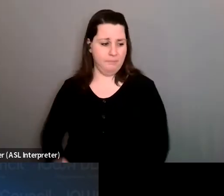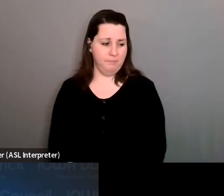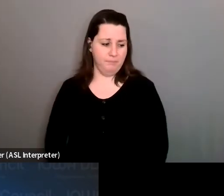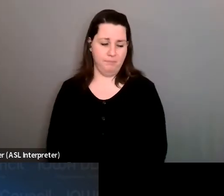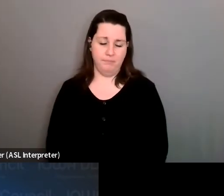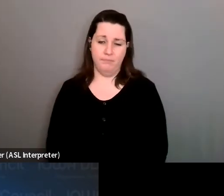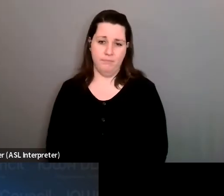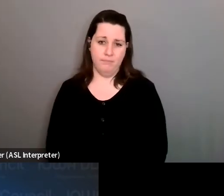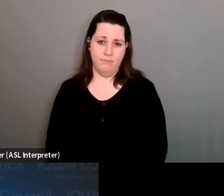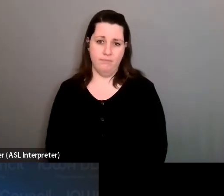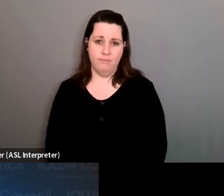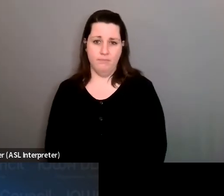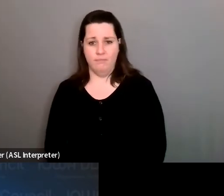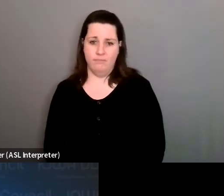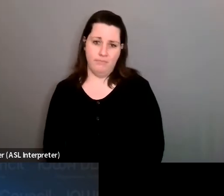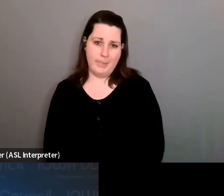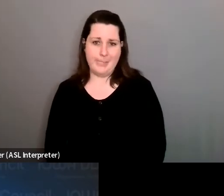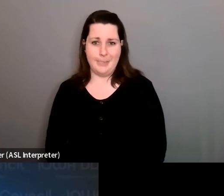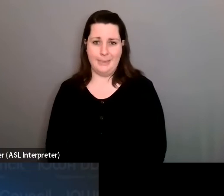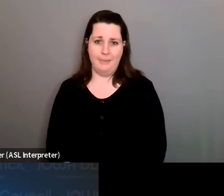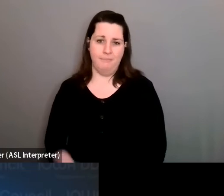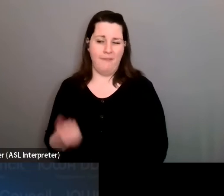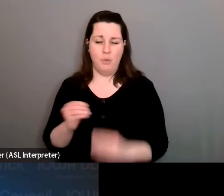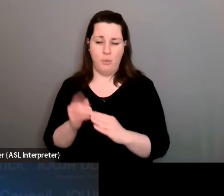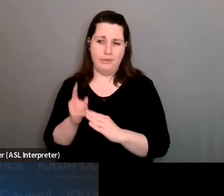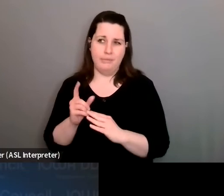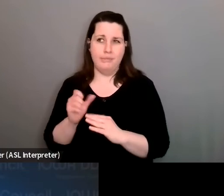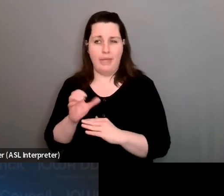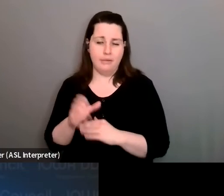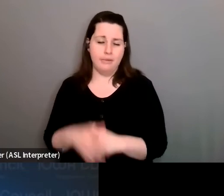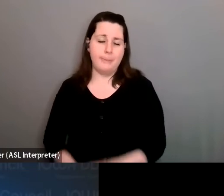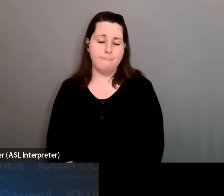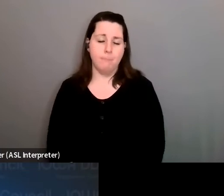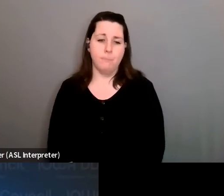Probably not a full minute. We'll give it a few more seconds here to answer.